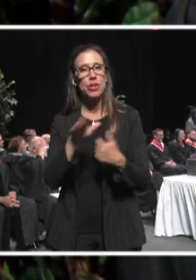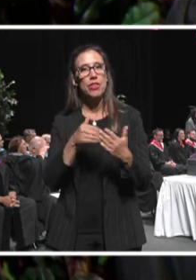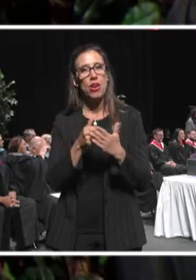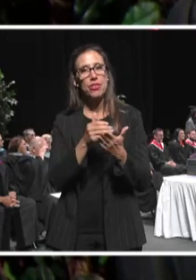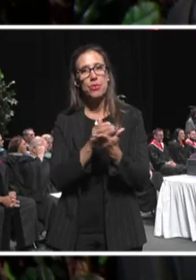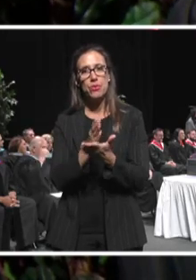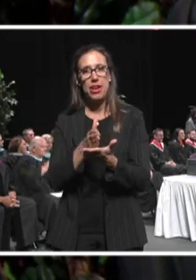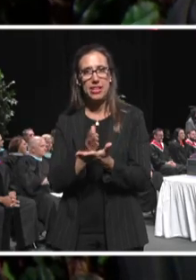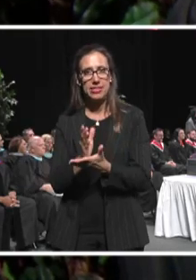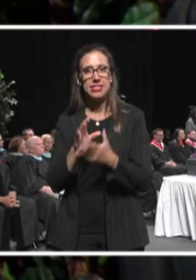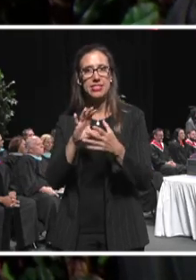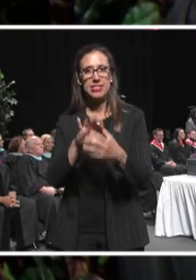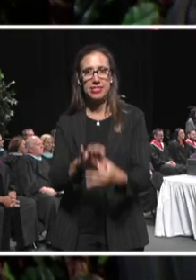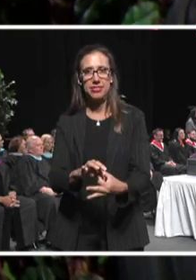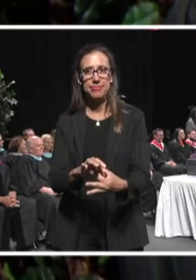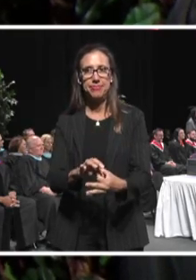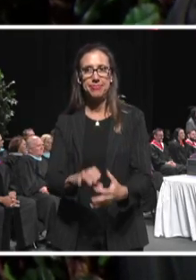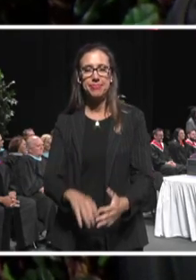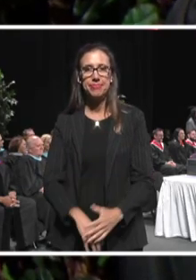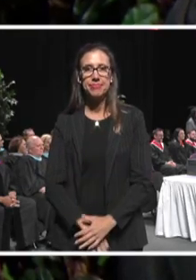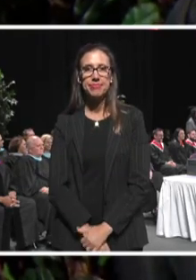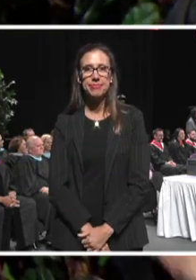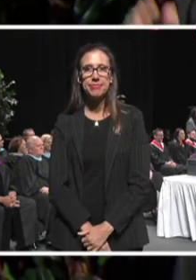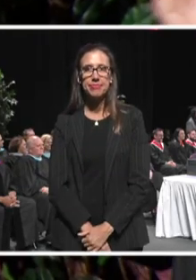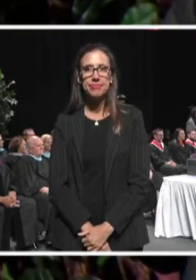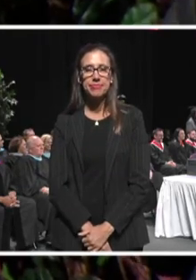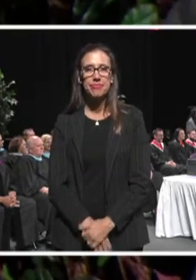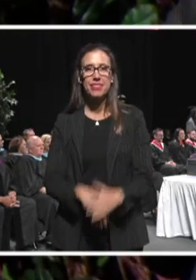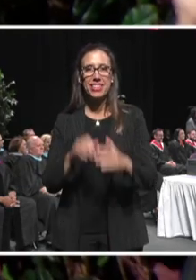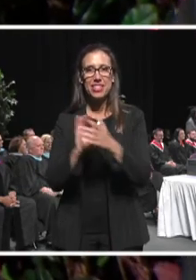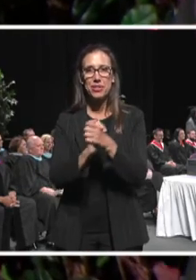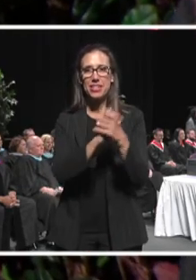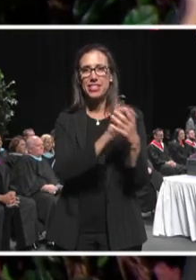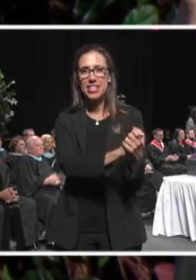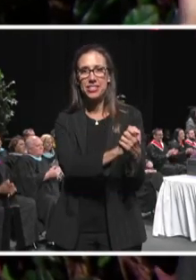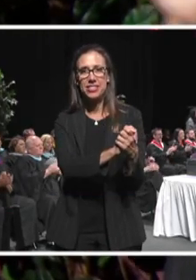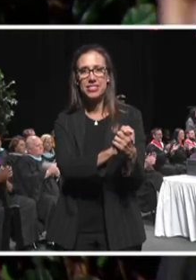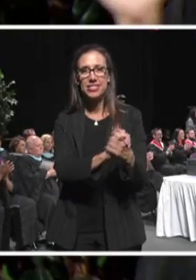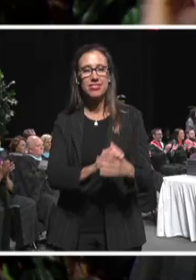rights and privileges pertaining thereunto. Congratulations.